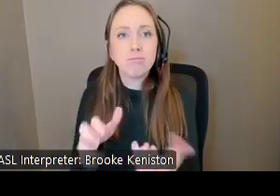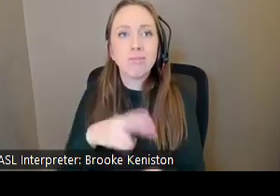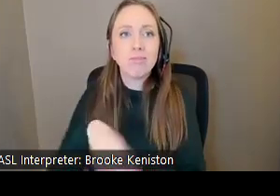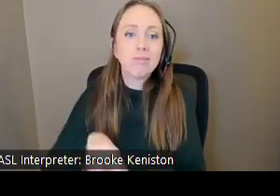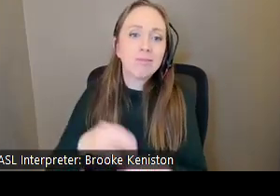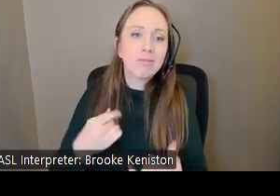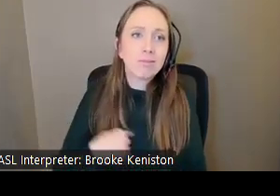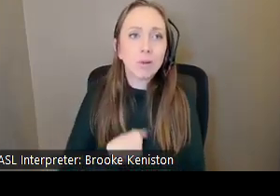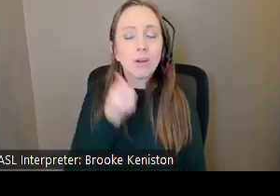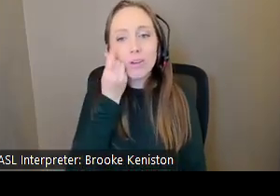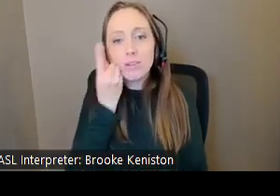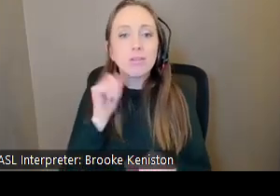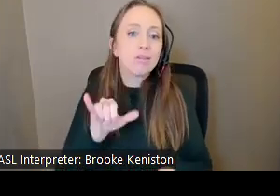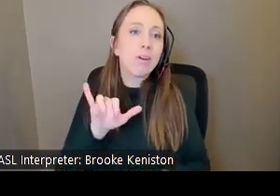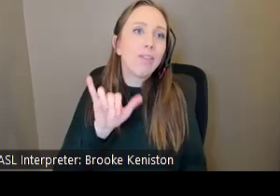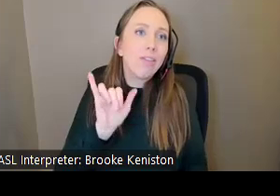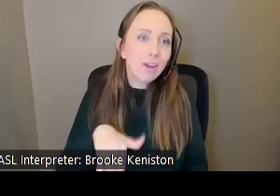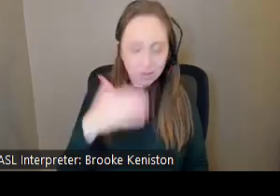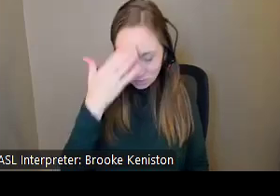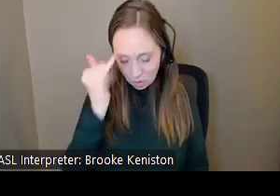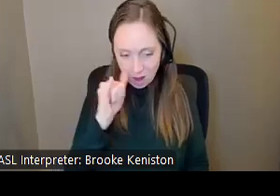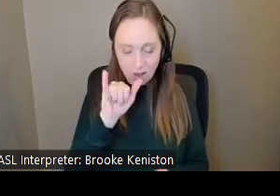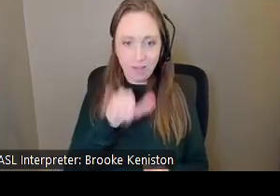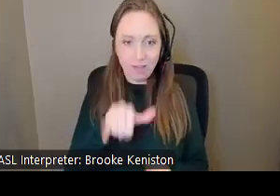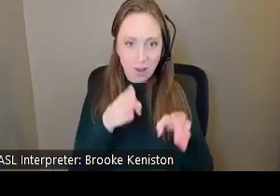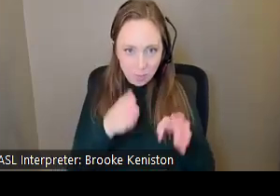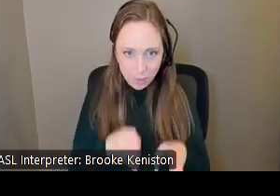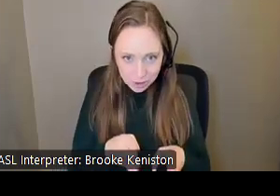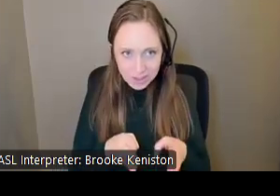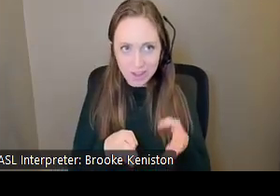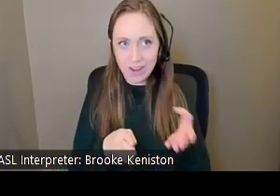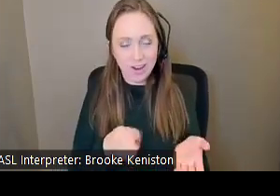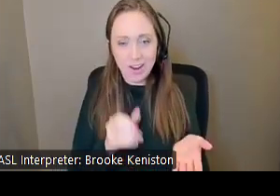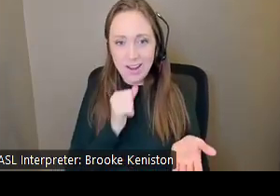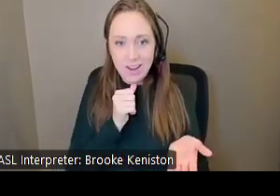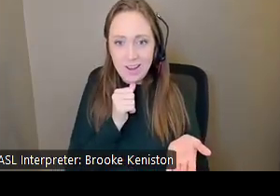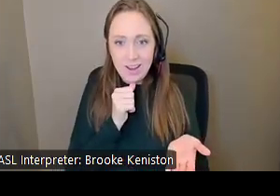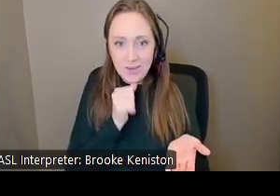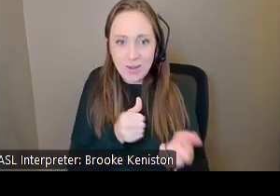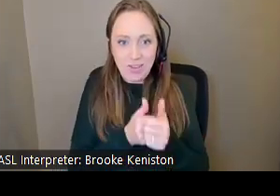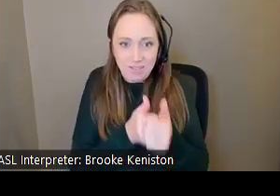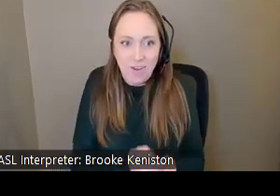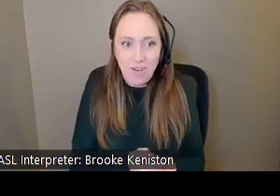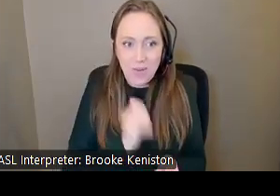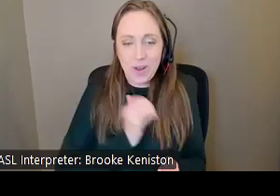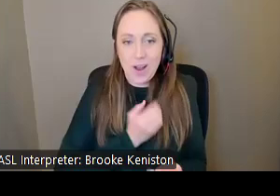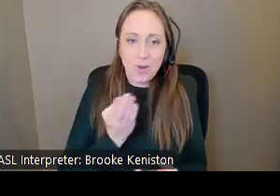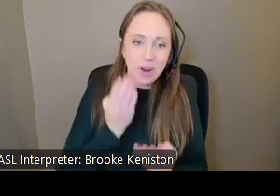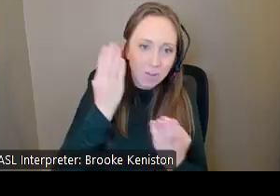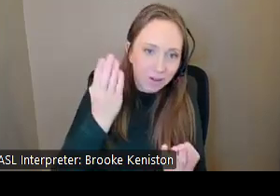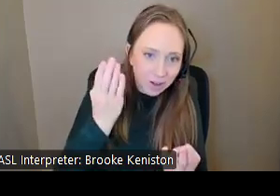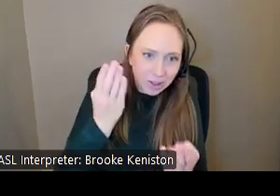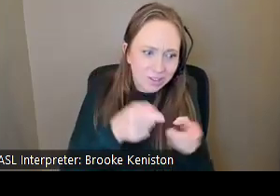her non-adherence in a much different way. Account for poverty in our research. So when we think about